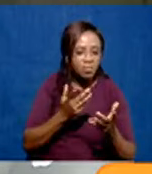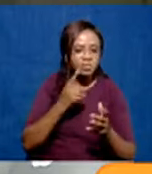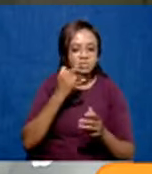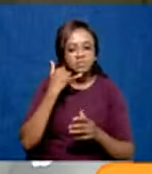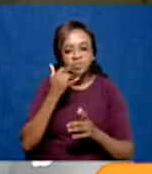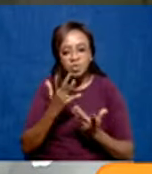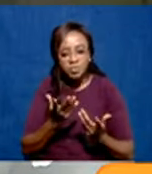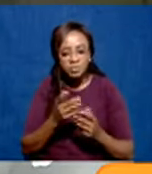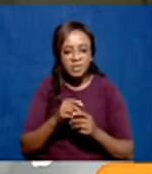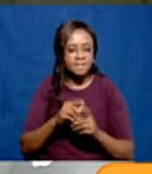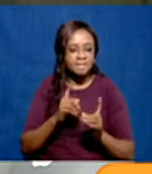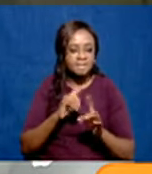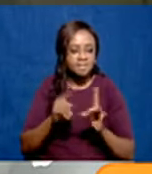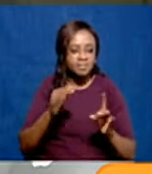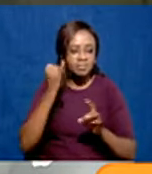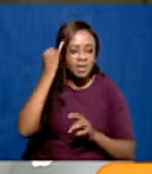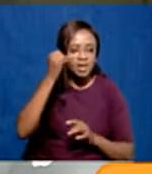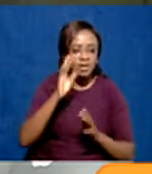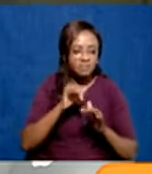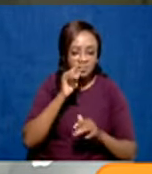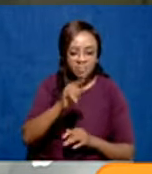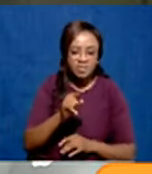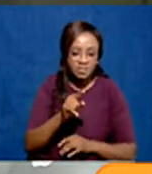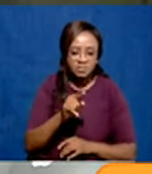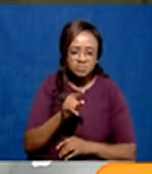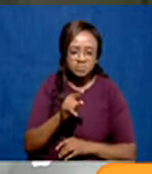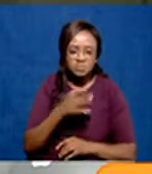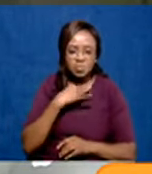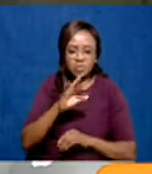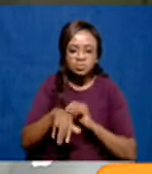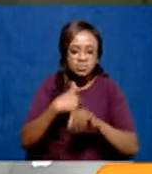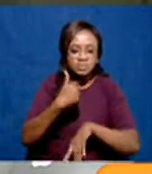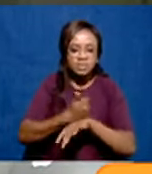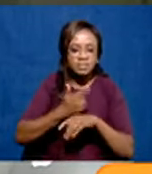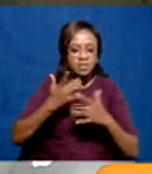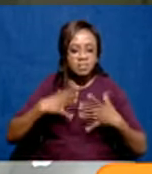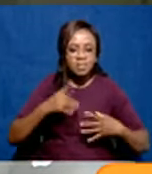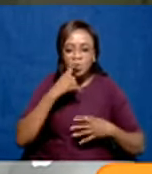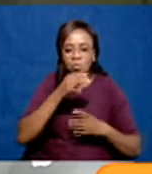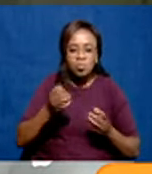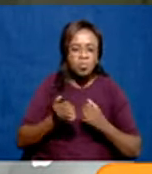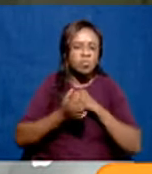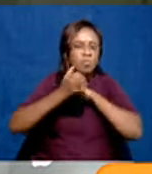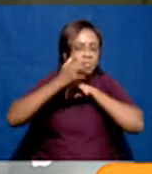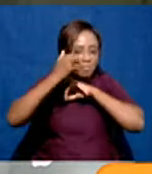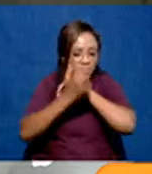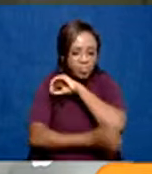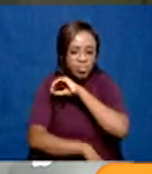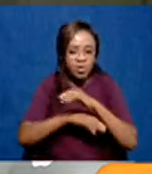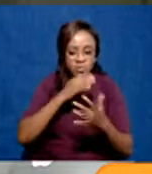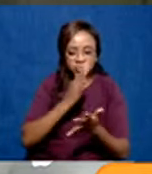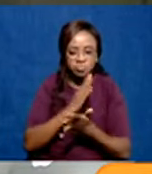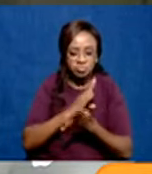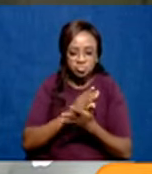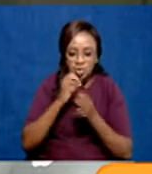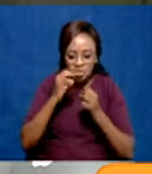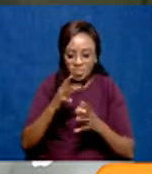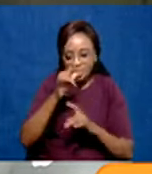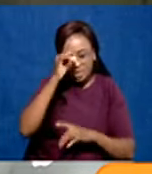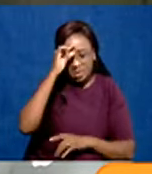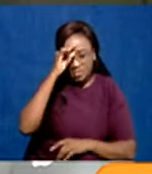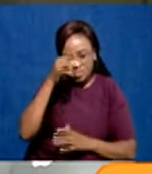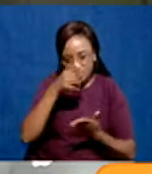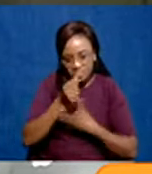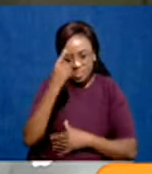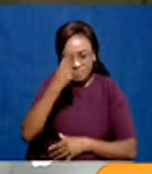behalf of Dr. Olweny here, is that what they're trying to establish is the people who really can't pay, who then has to be paid for by government. But see, the trend, it is